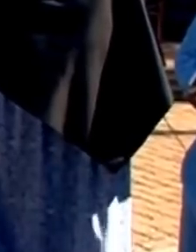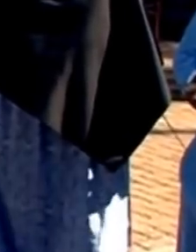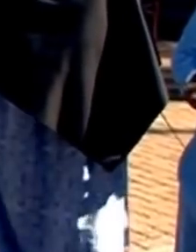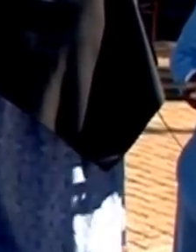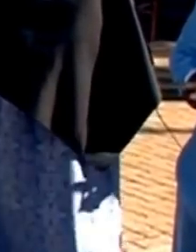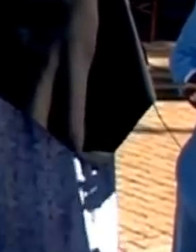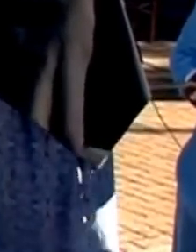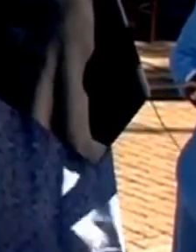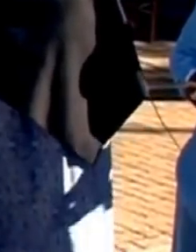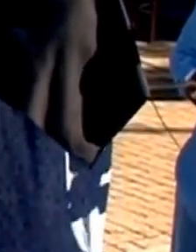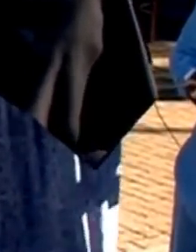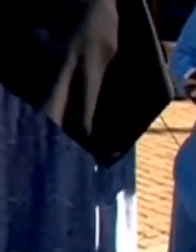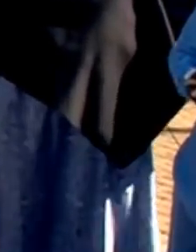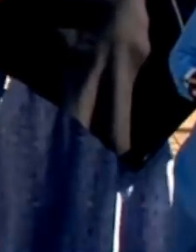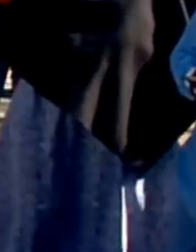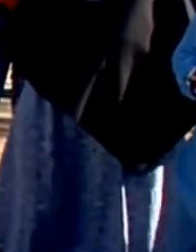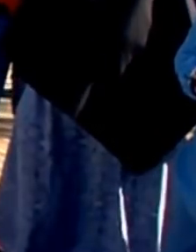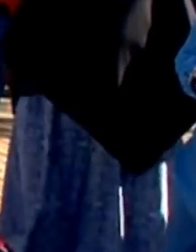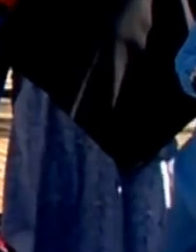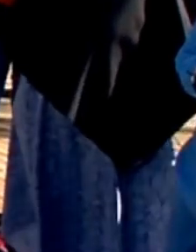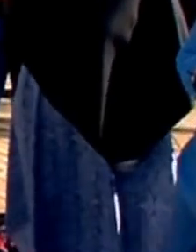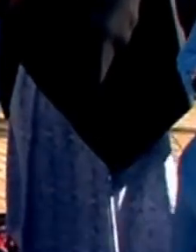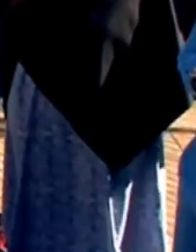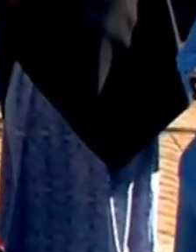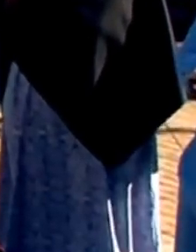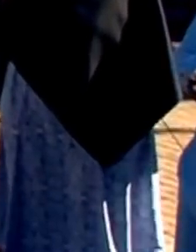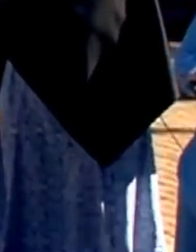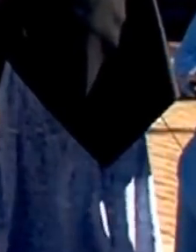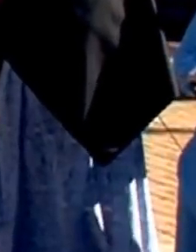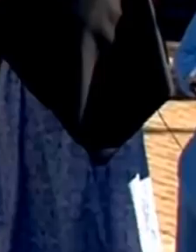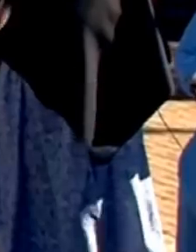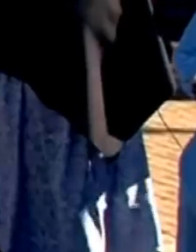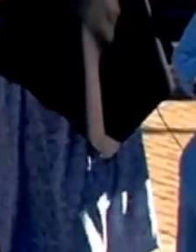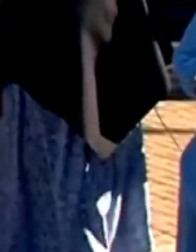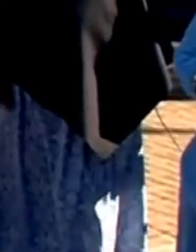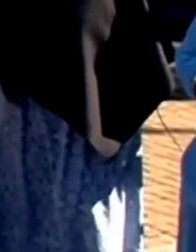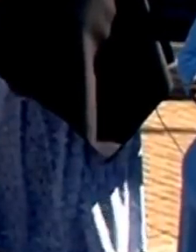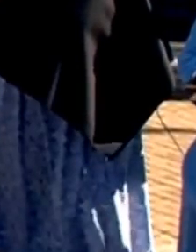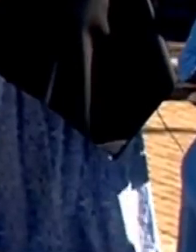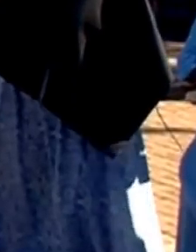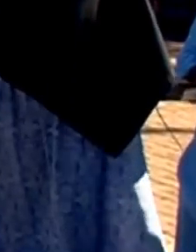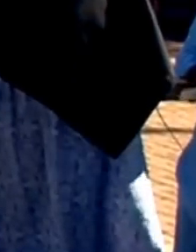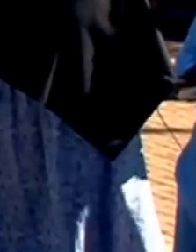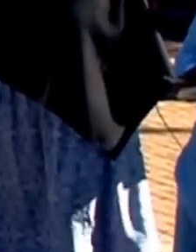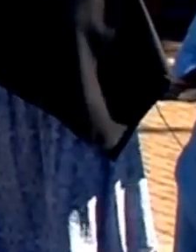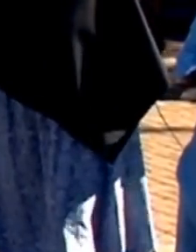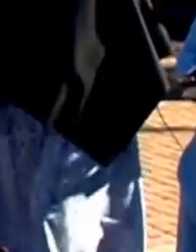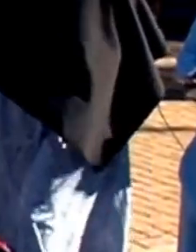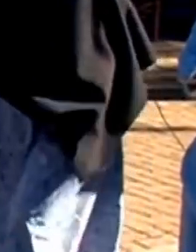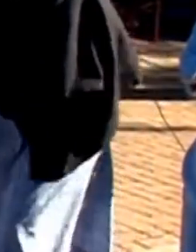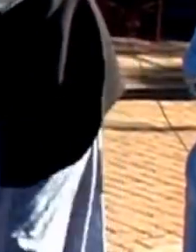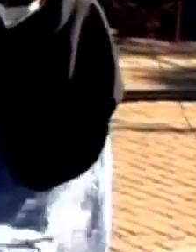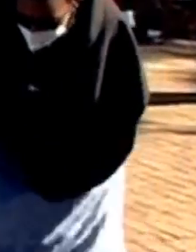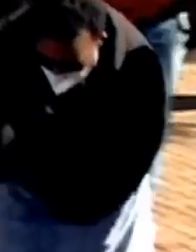SEGOPODISO. Last name. And my surname is Seane, SEANE. Thank you. Thank you very